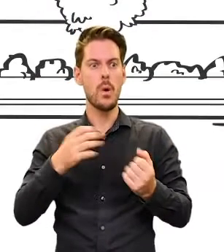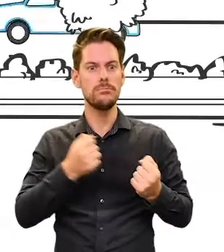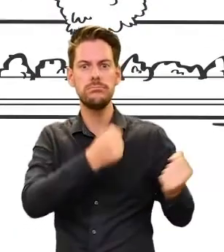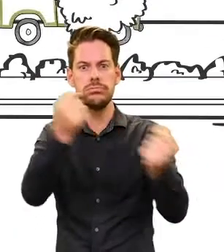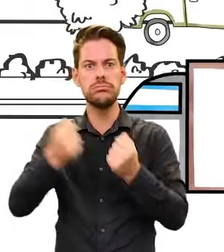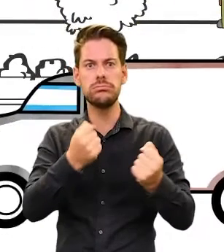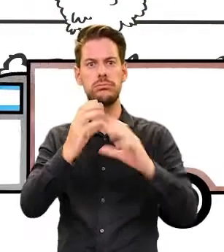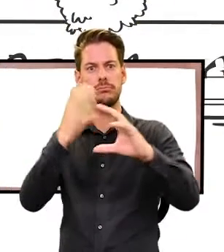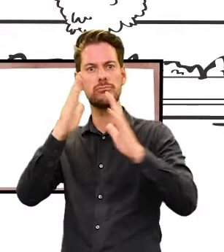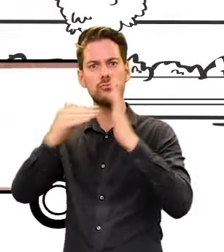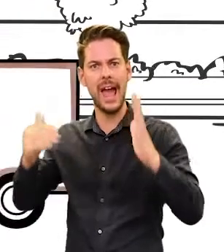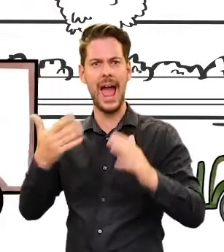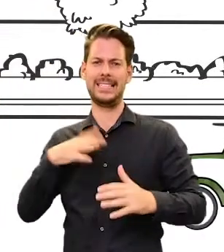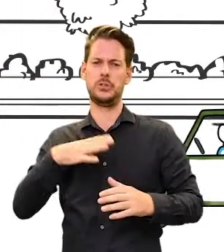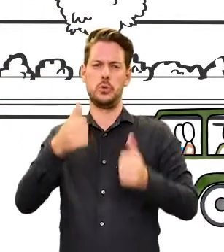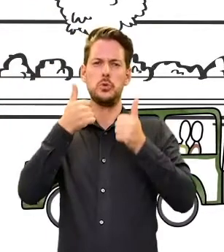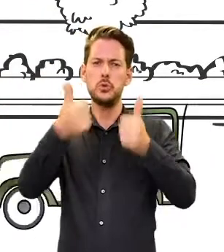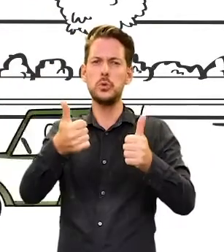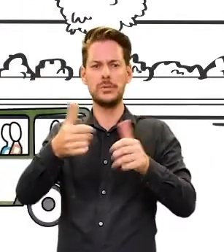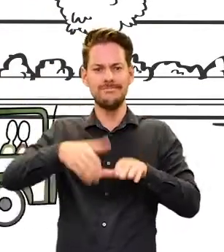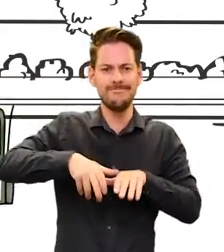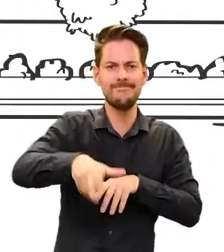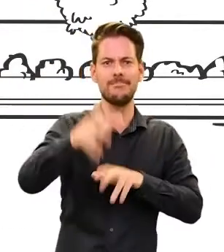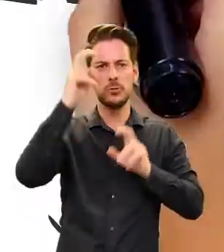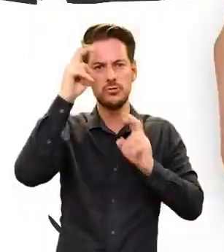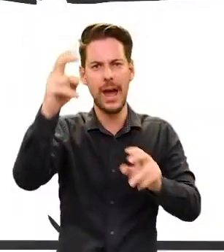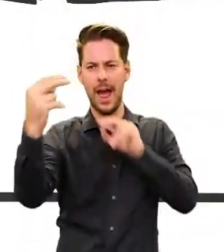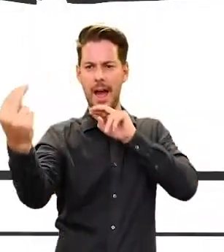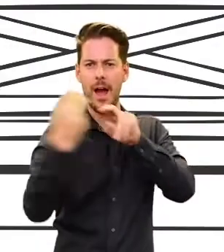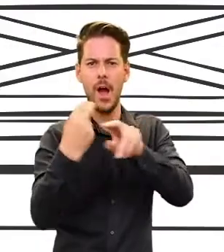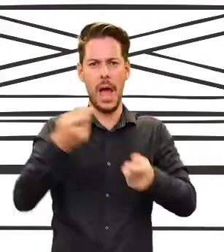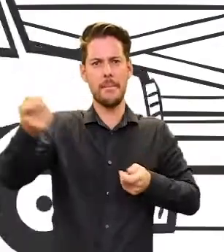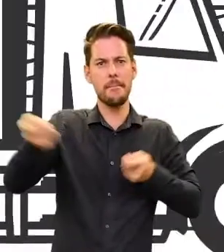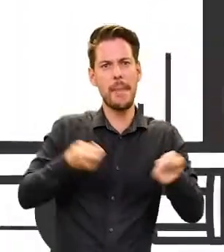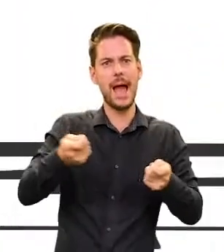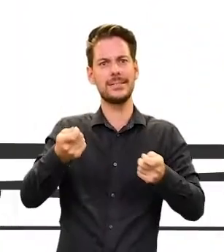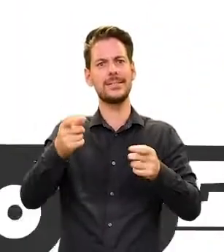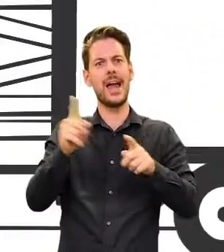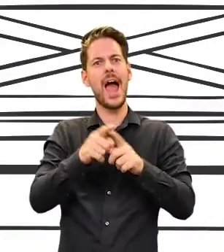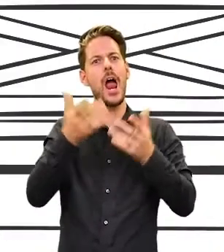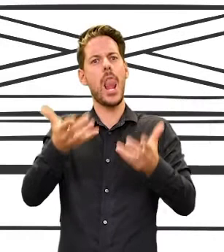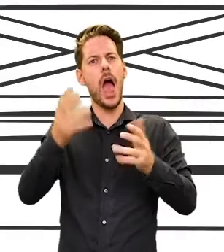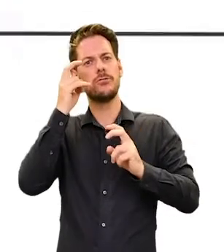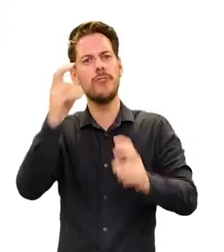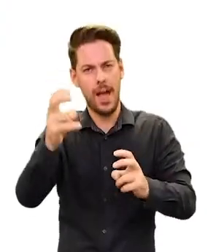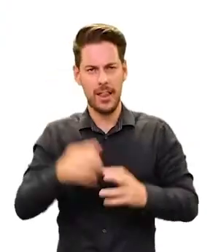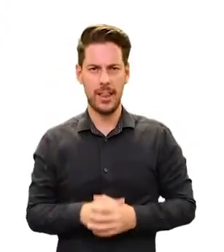state-of-the-art, functional and efficient transport infrastructure, such as railways, highways, busways and light